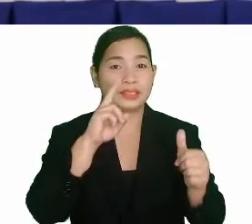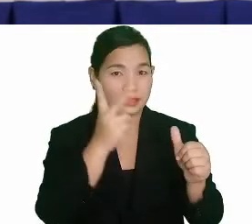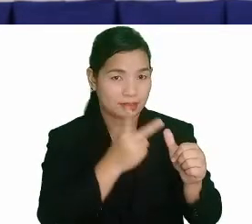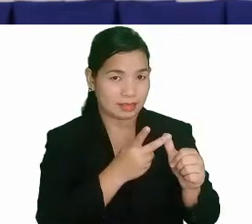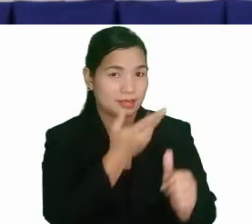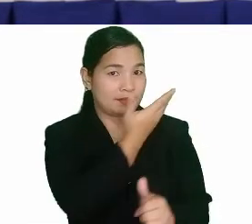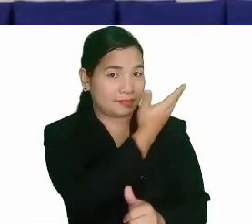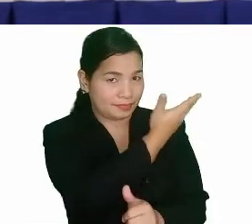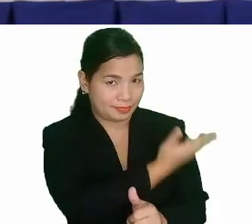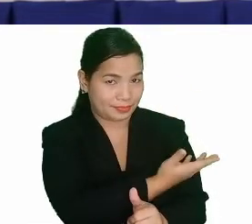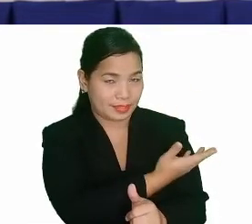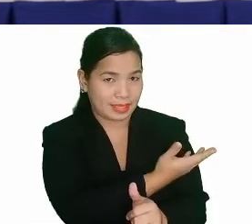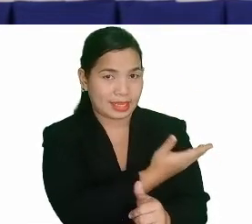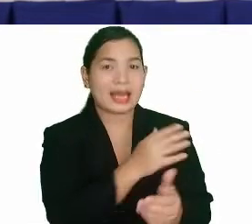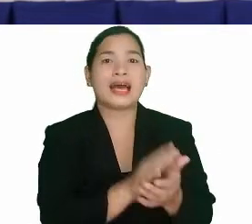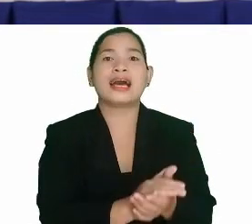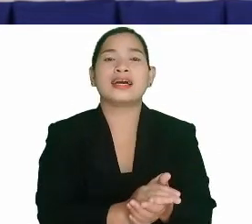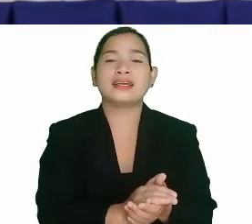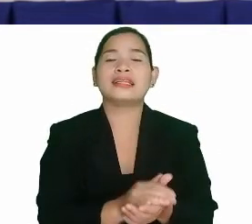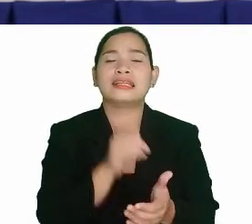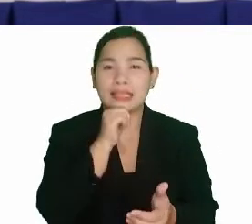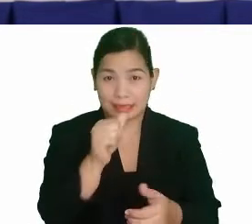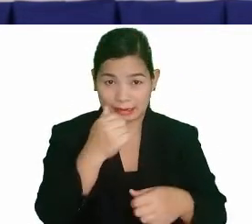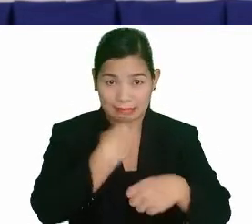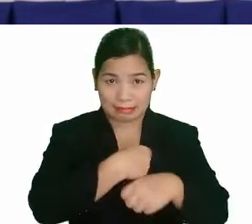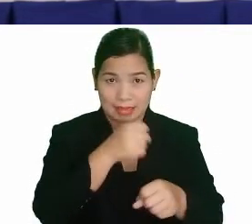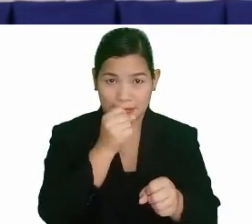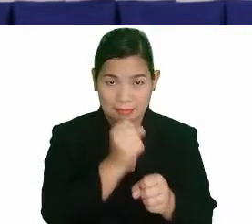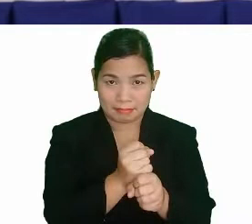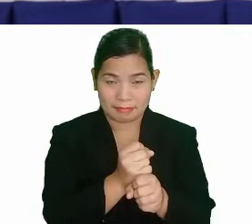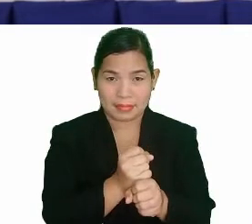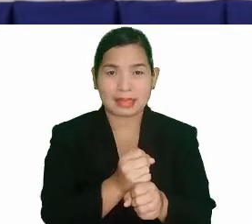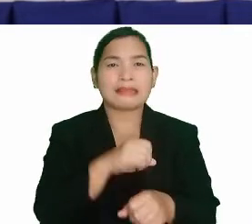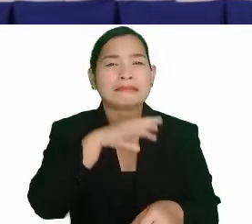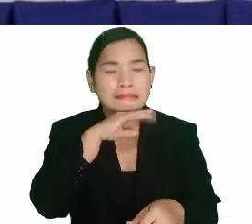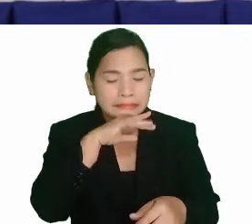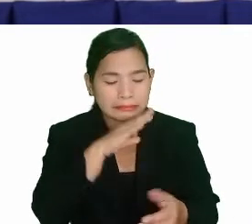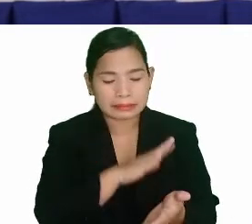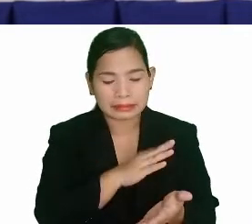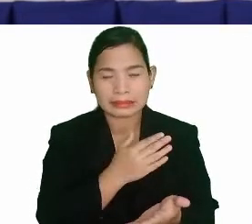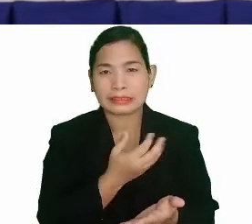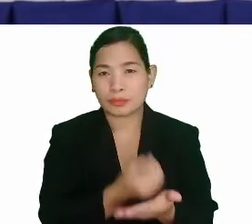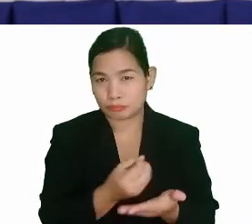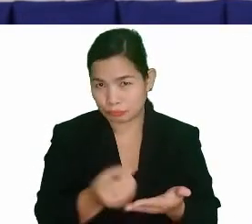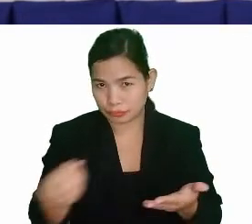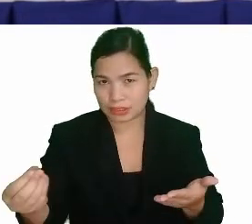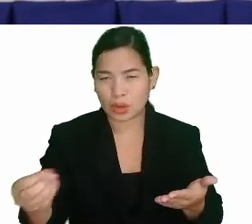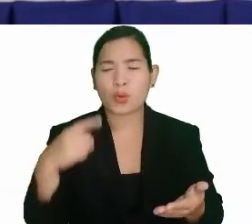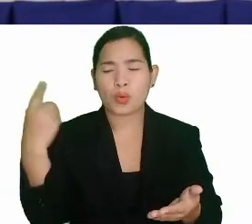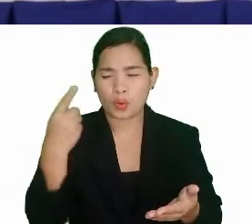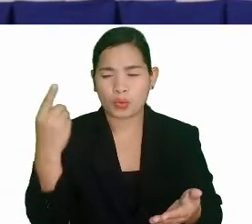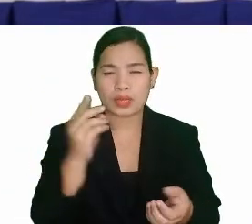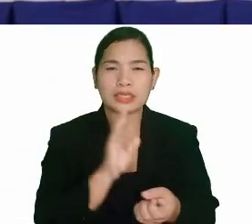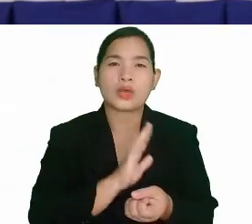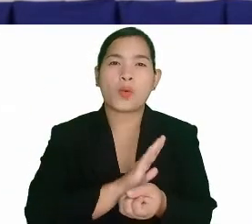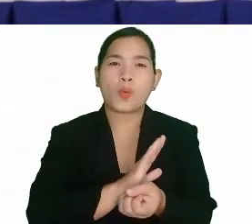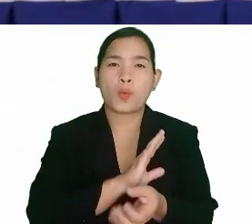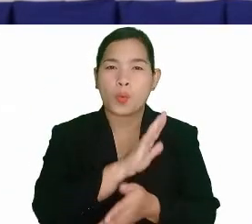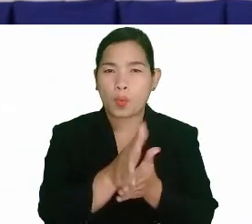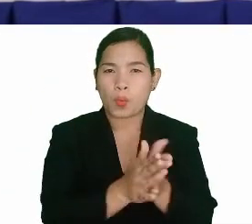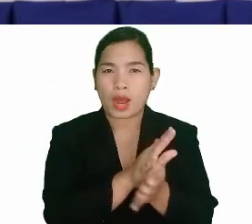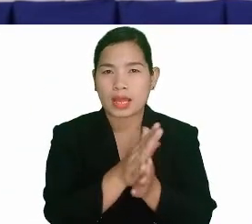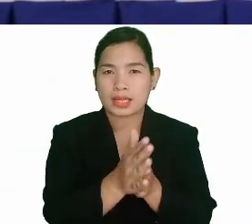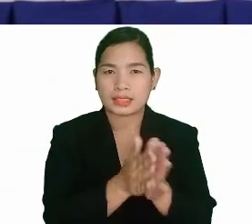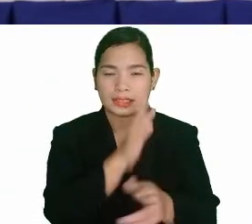Second, to avoid contaminating the specimen, wash your hands thoroughly. You may also wear